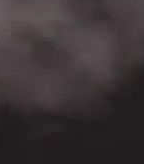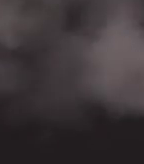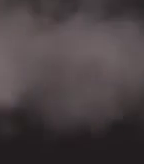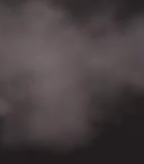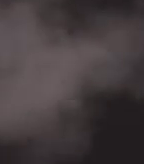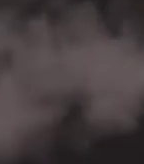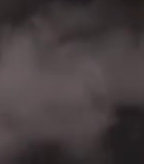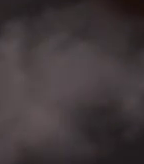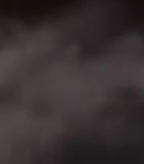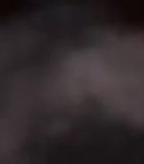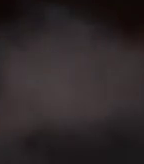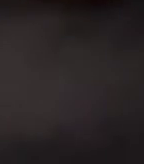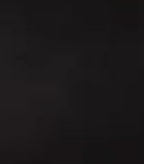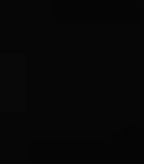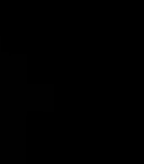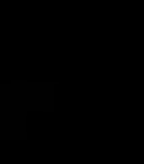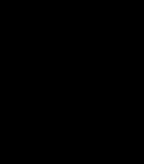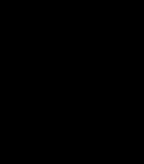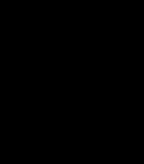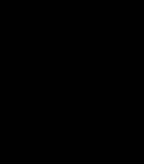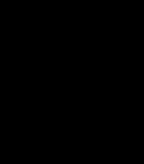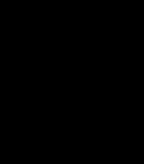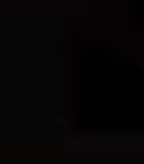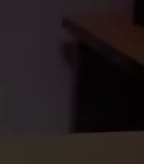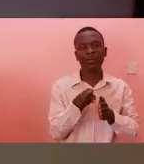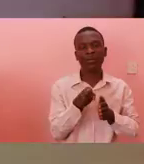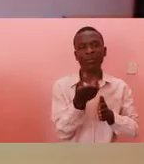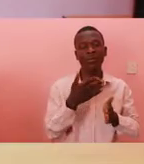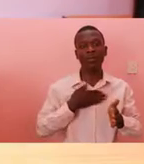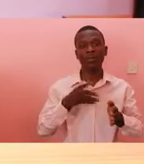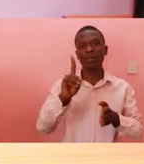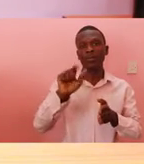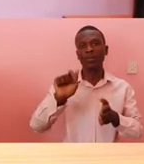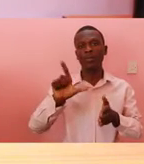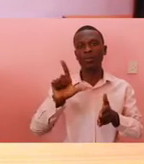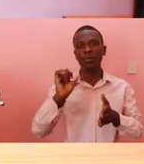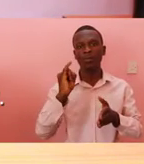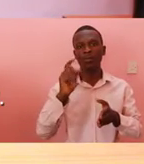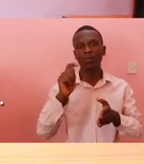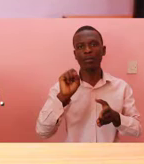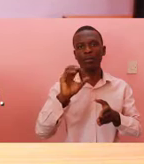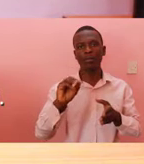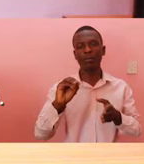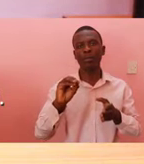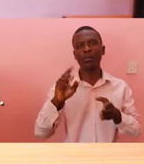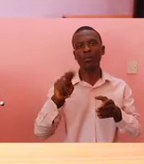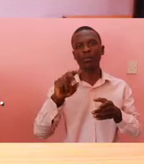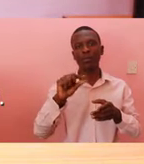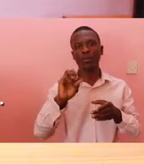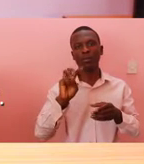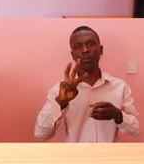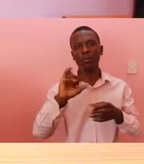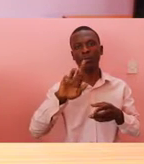King at every heart. I am a project coordinator of